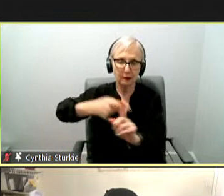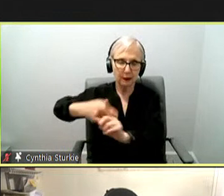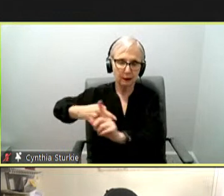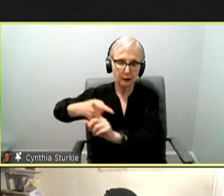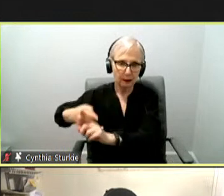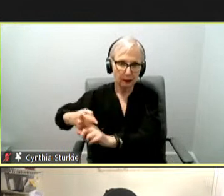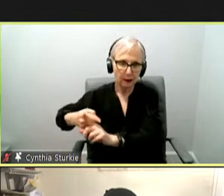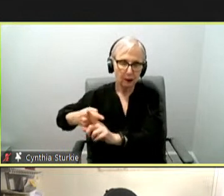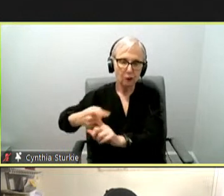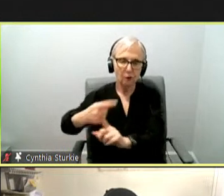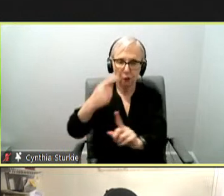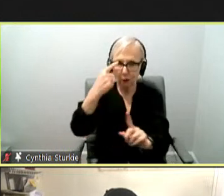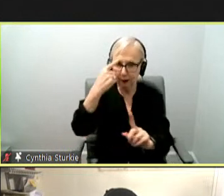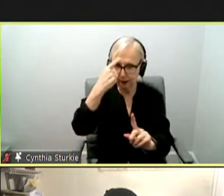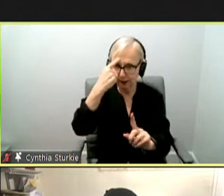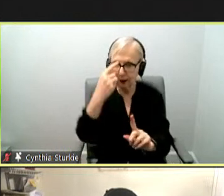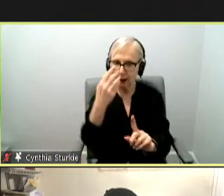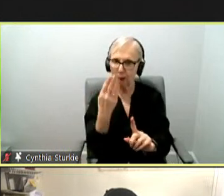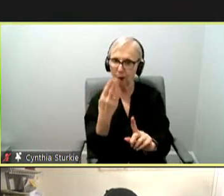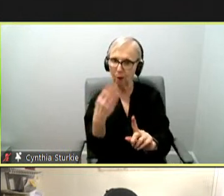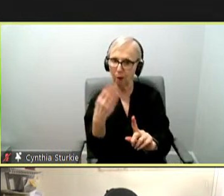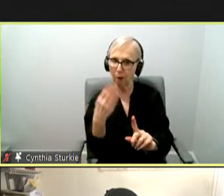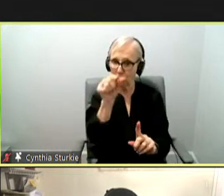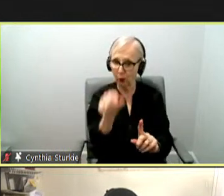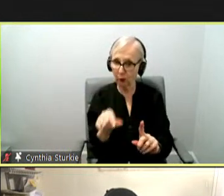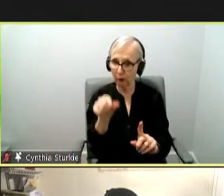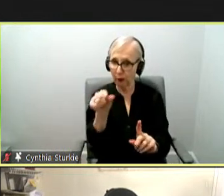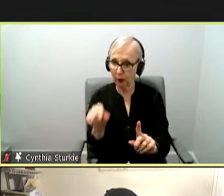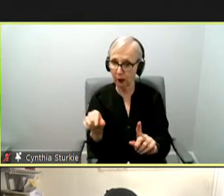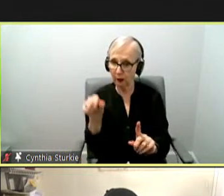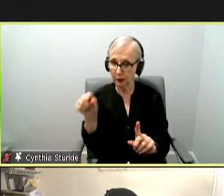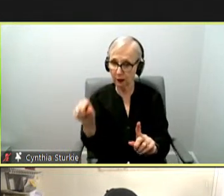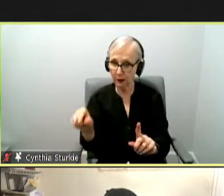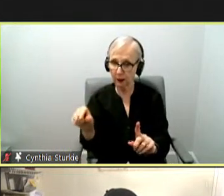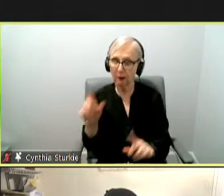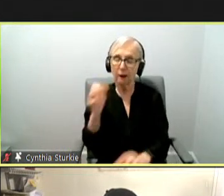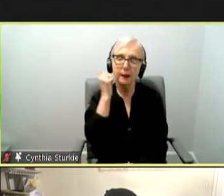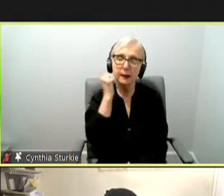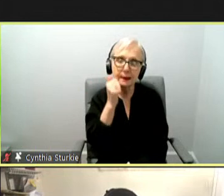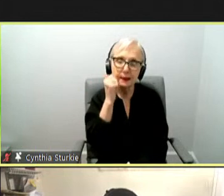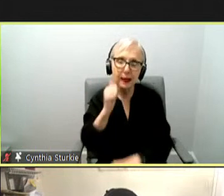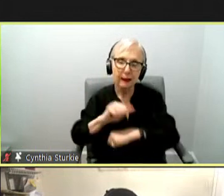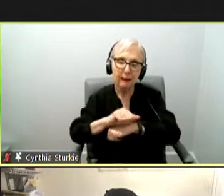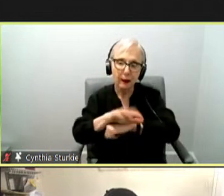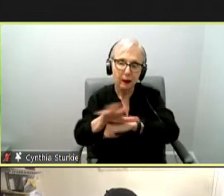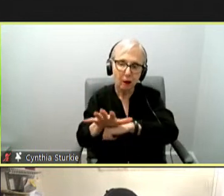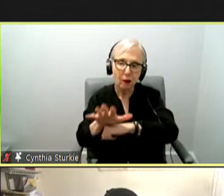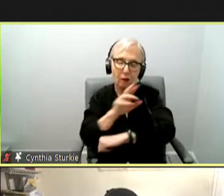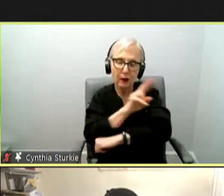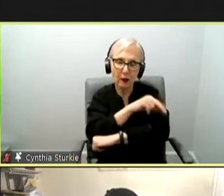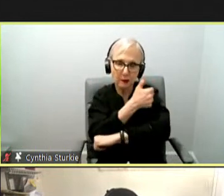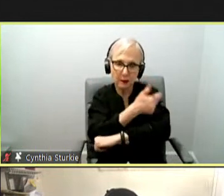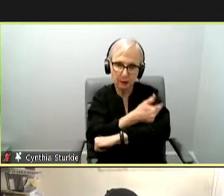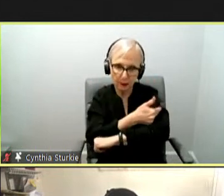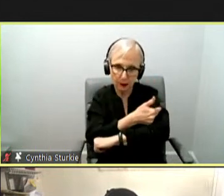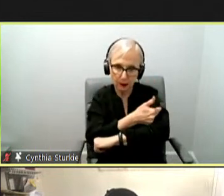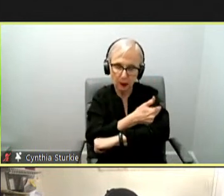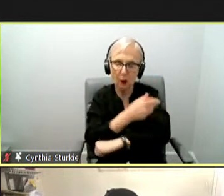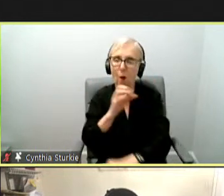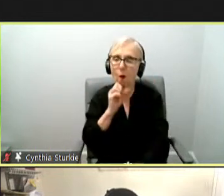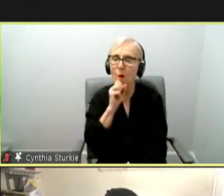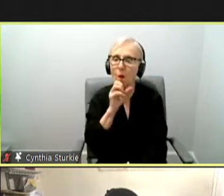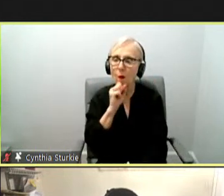to orient everyone, the blue bars are daily COVID hospitalizations. The